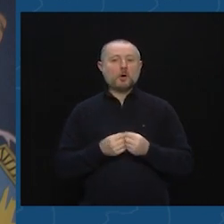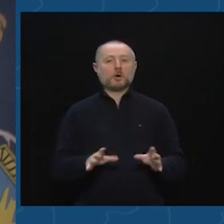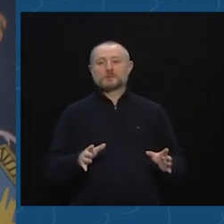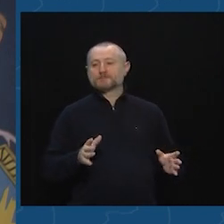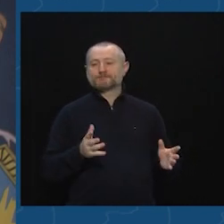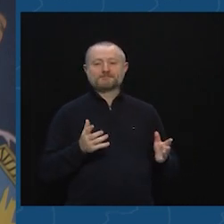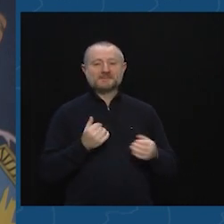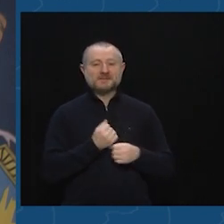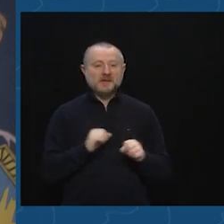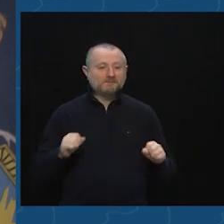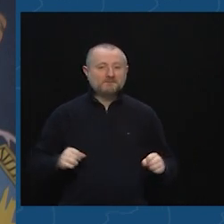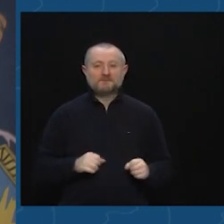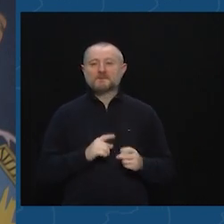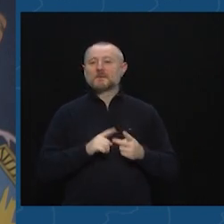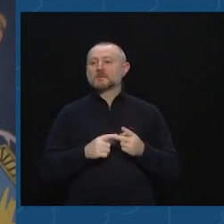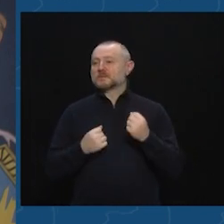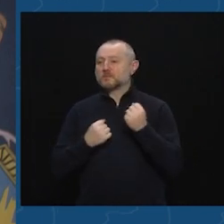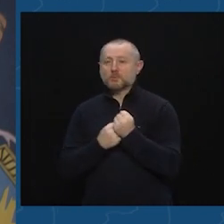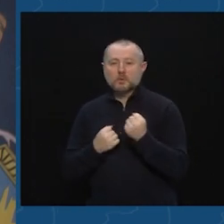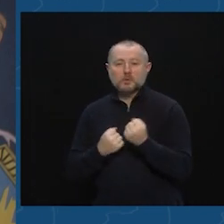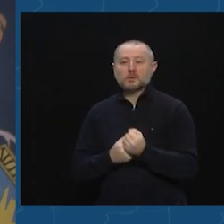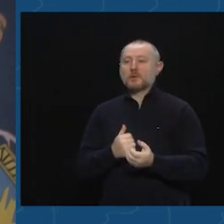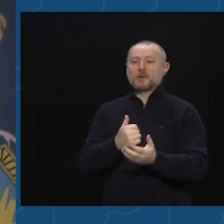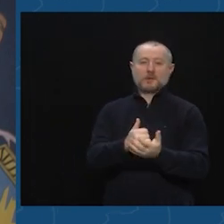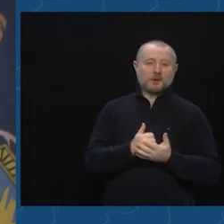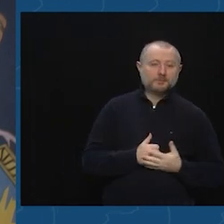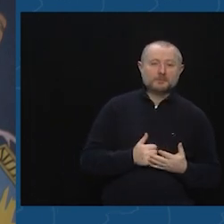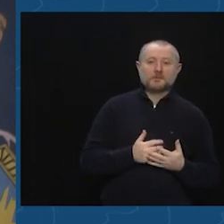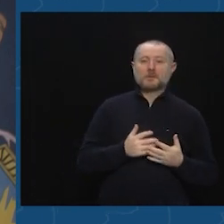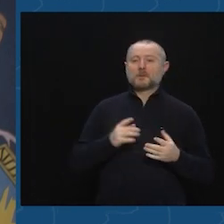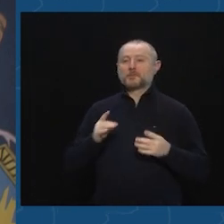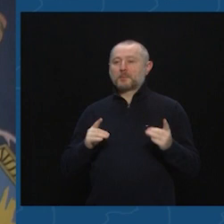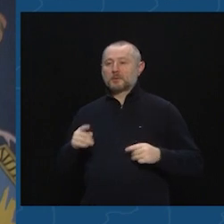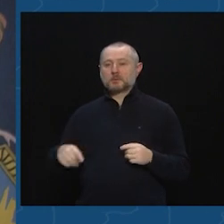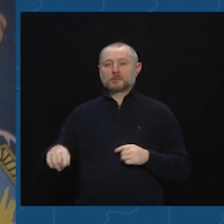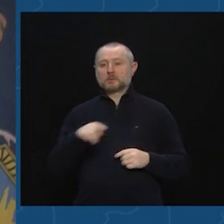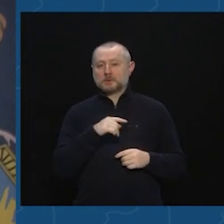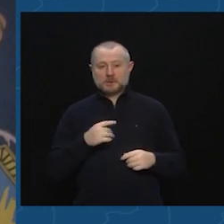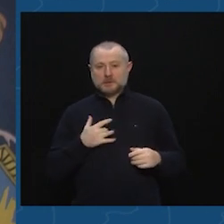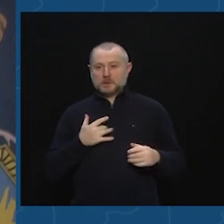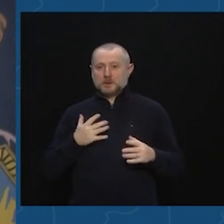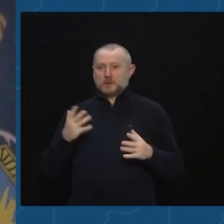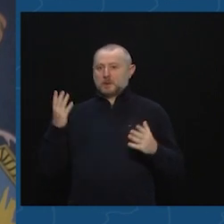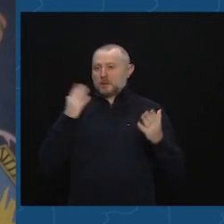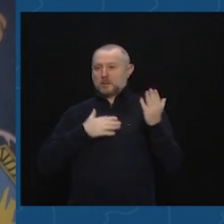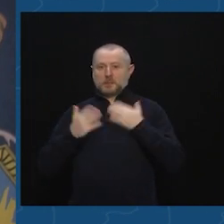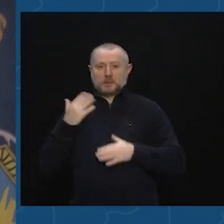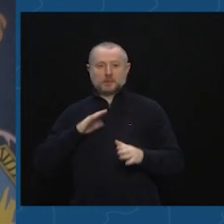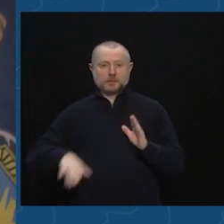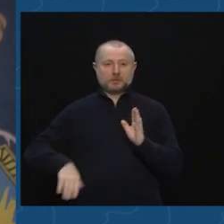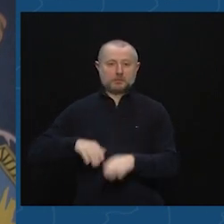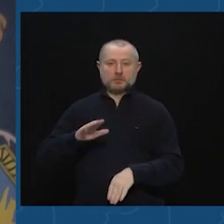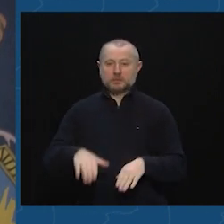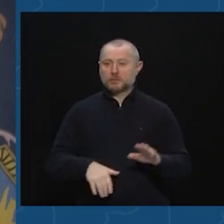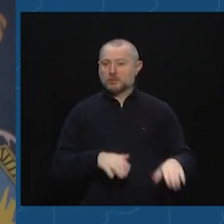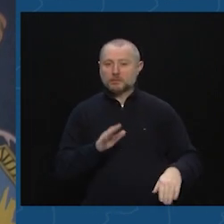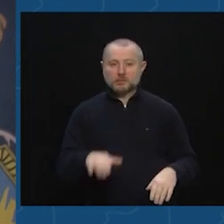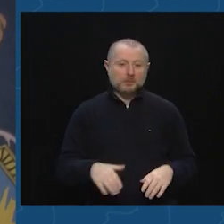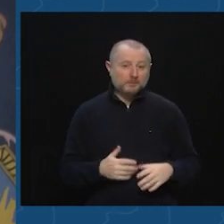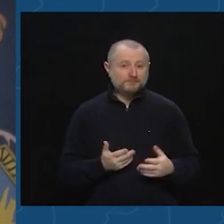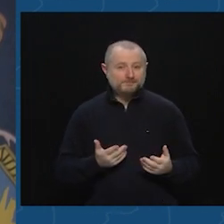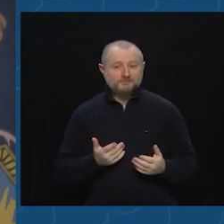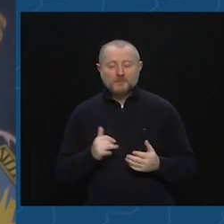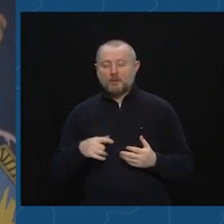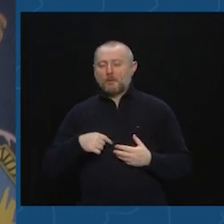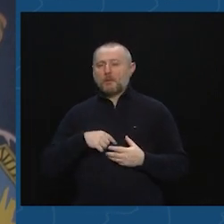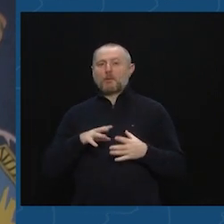or mental health treatment. People fell through the cracks in unprecedented ways during this pandemic, and we need to be sensitive